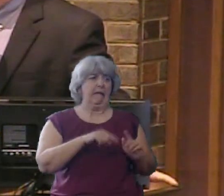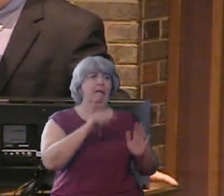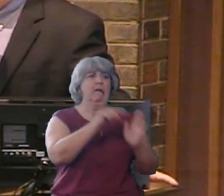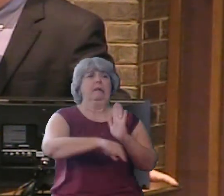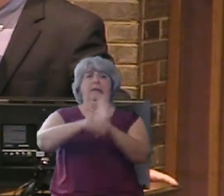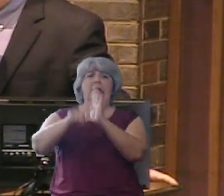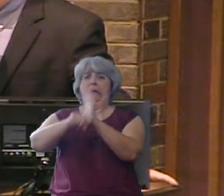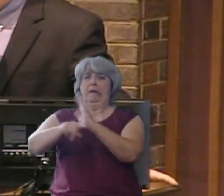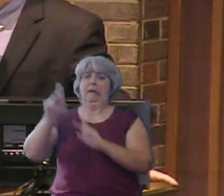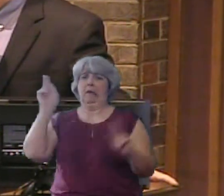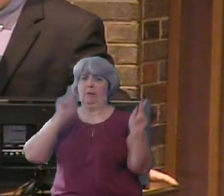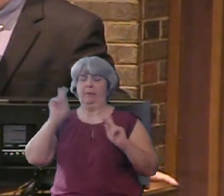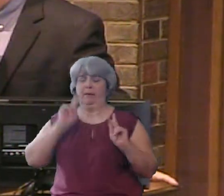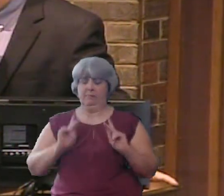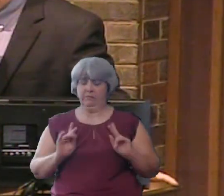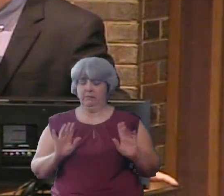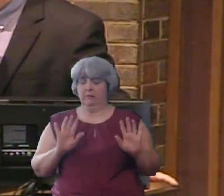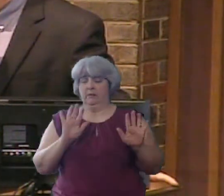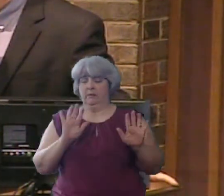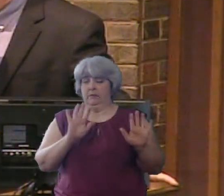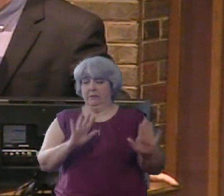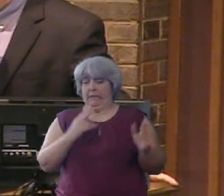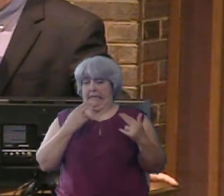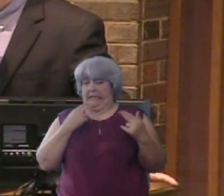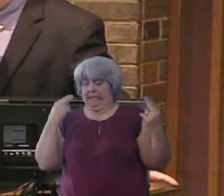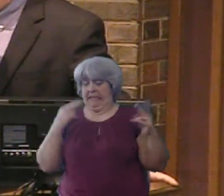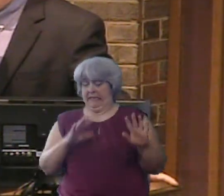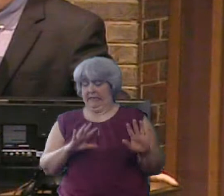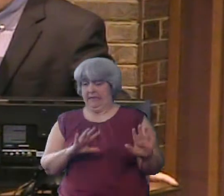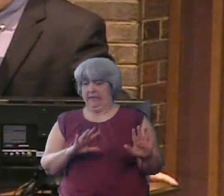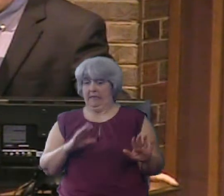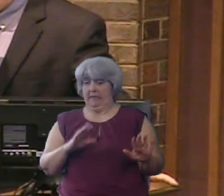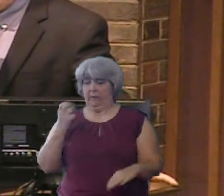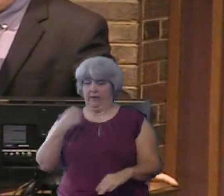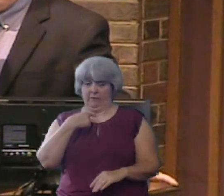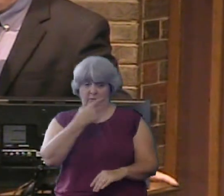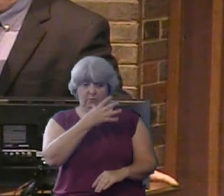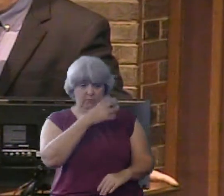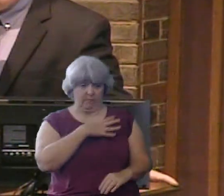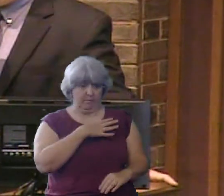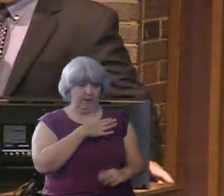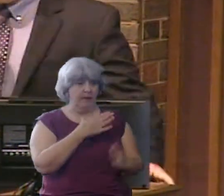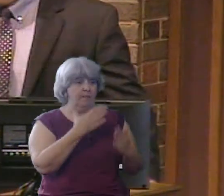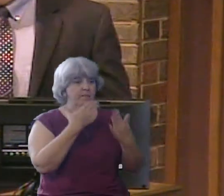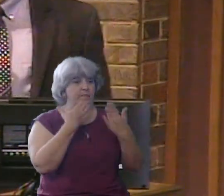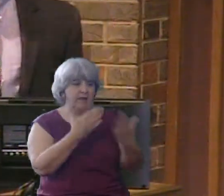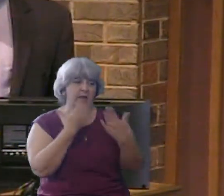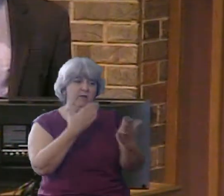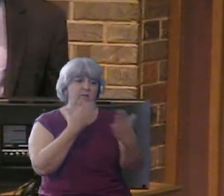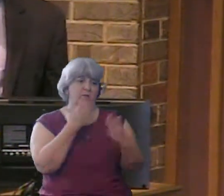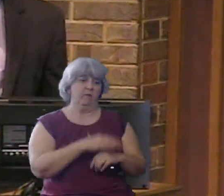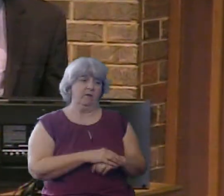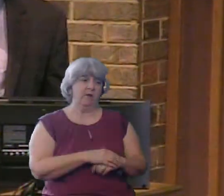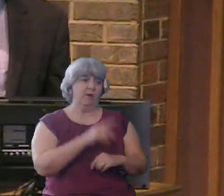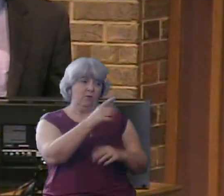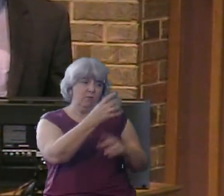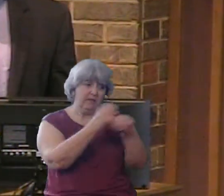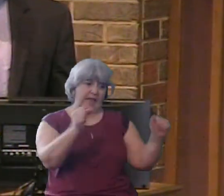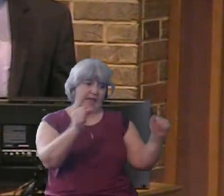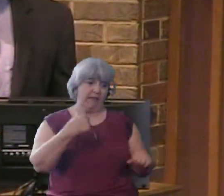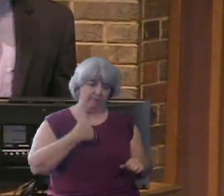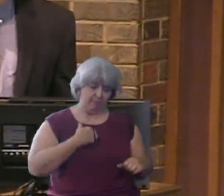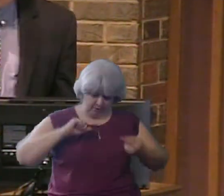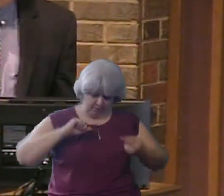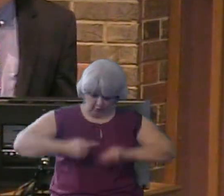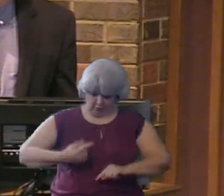And he says, "You have saved me from bringing harm to myself. You